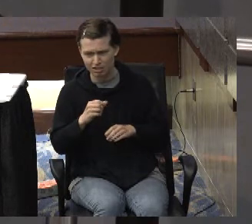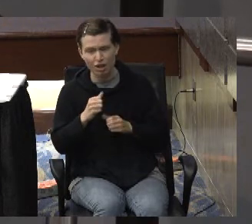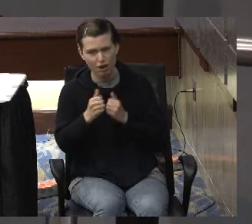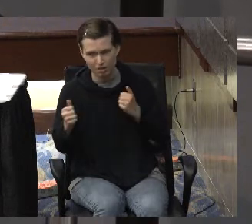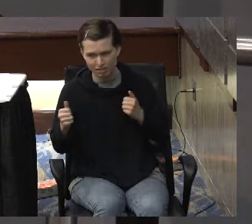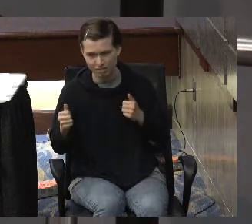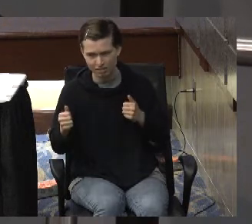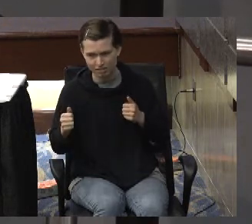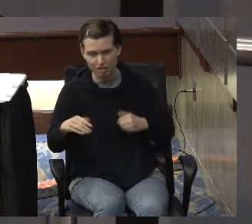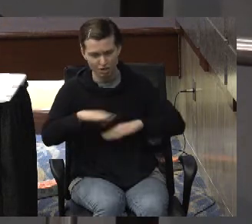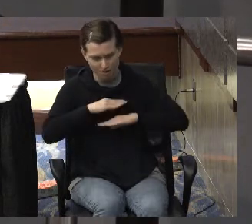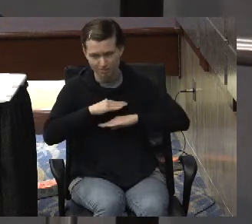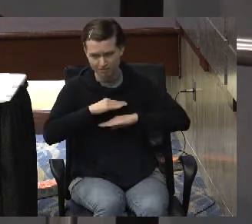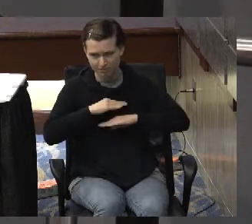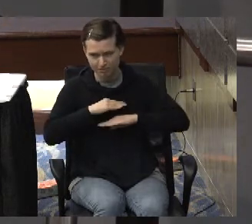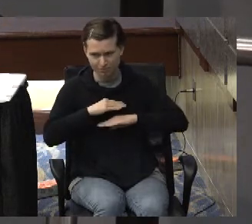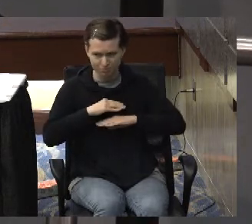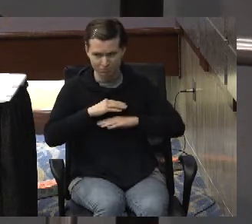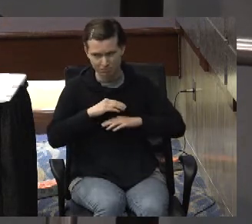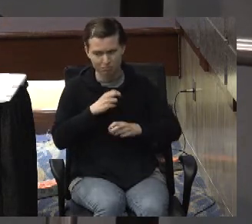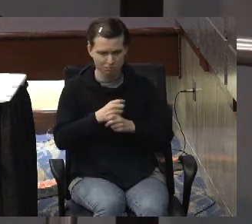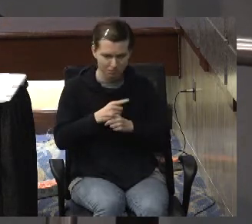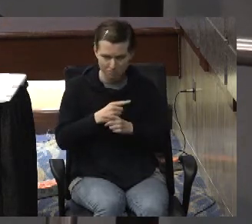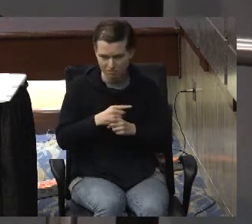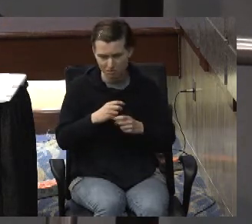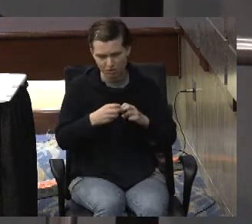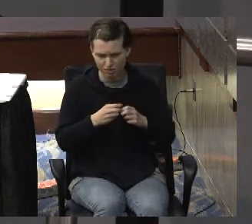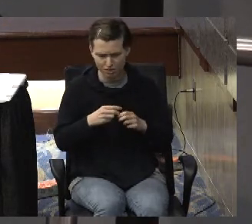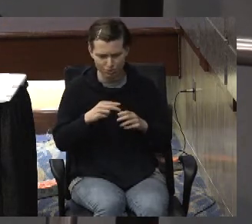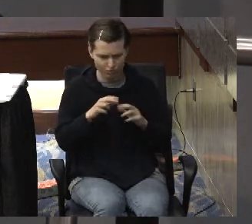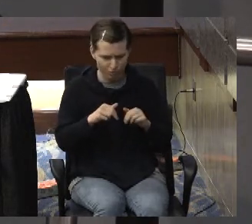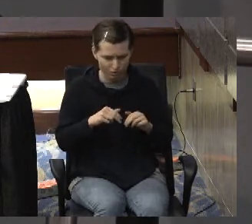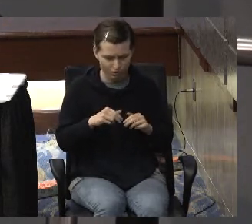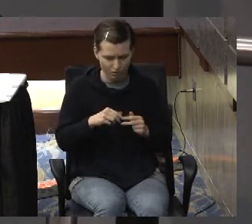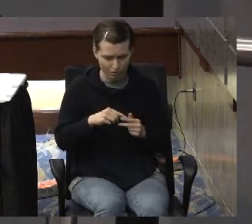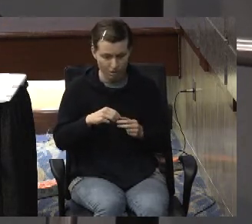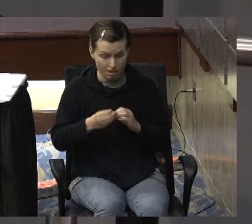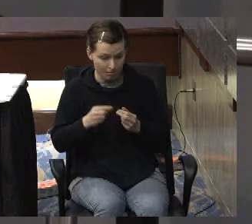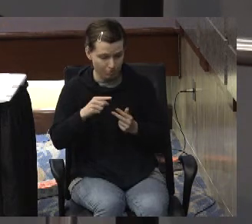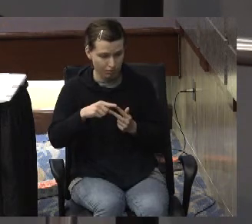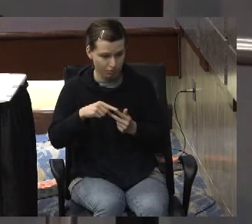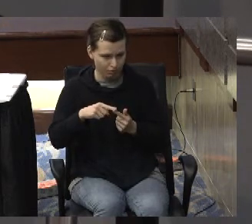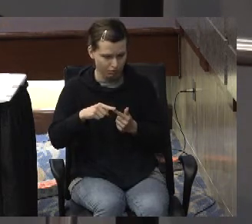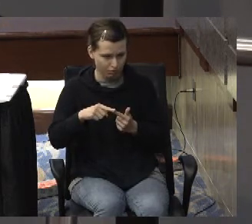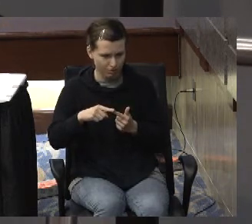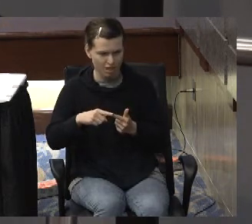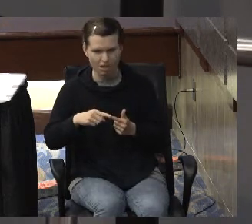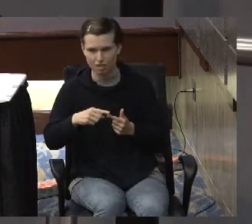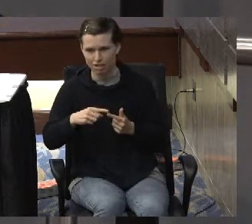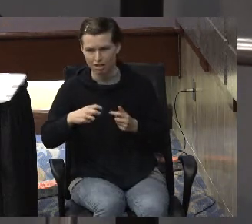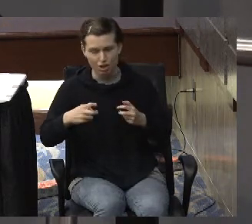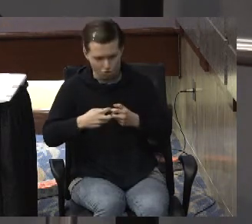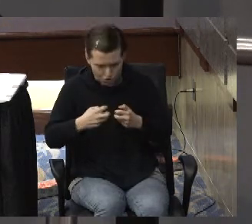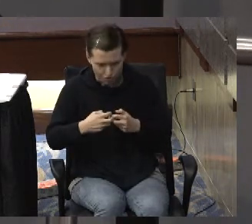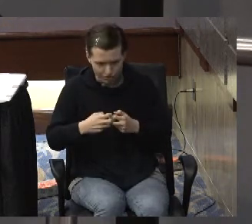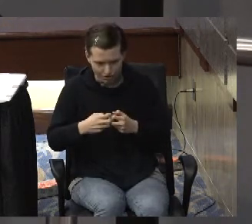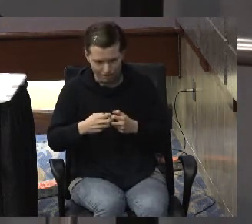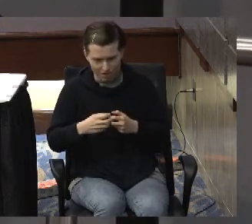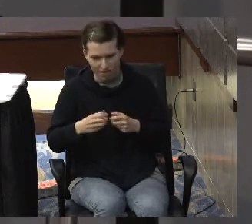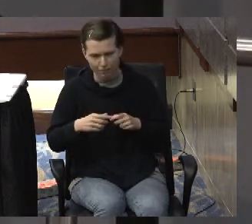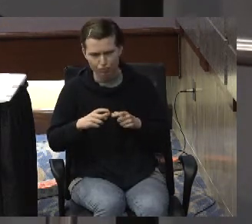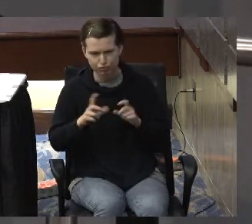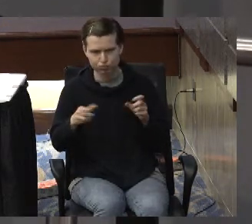by the electrics that were evaluated. Number two is charging, and they give this huge range of